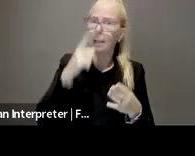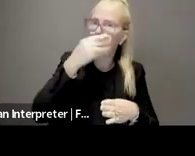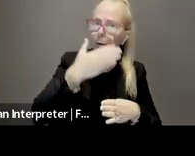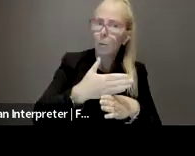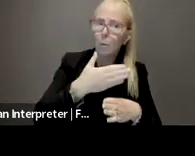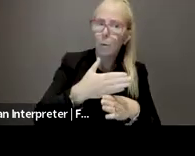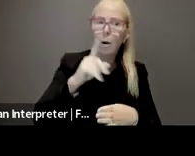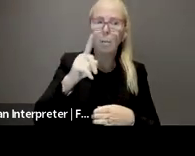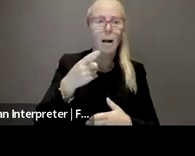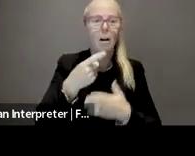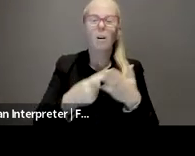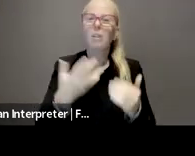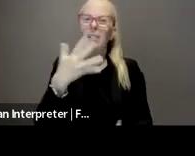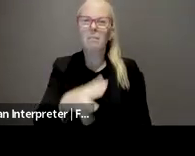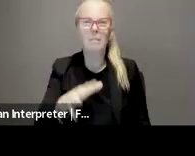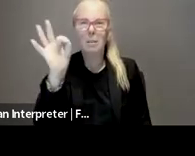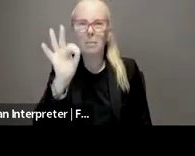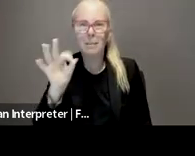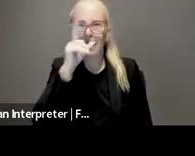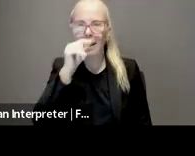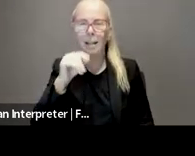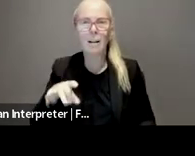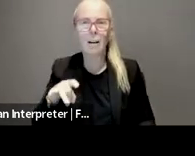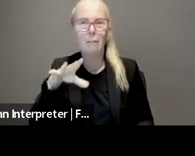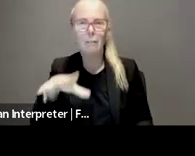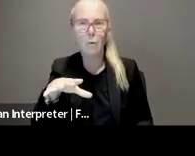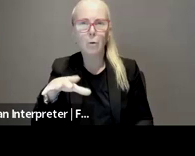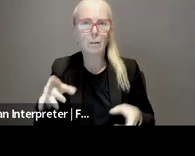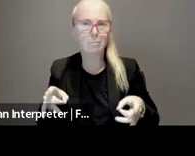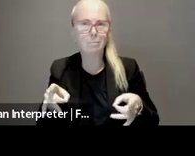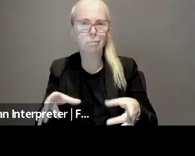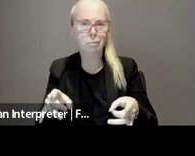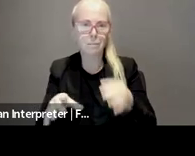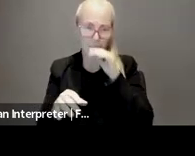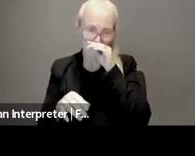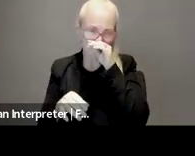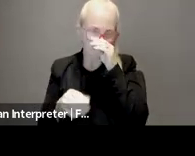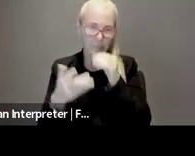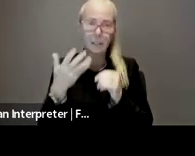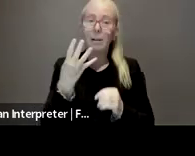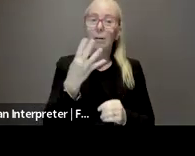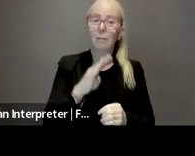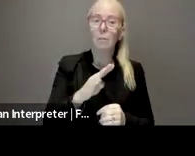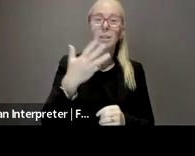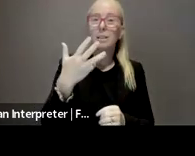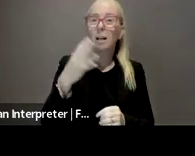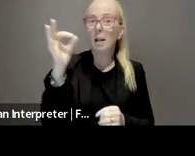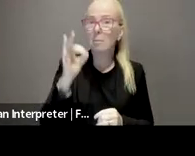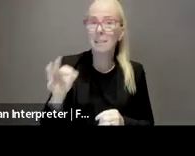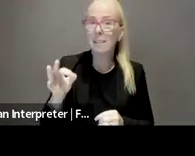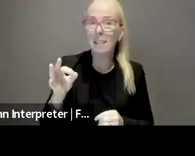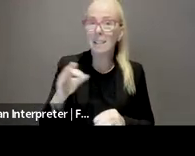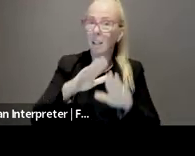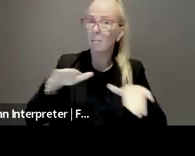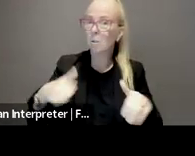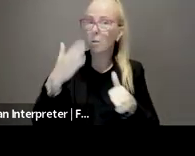device. Additionally, 49% of children with disabilities are more likely to never attend school, and around 51%